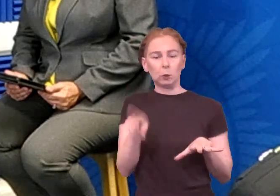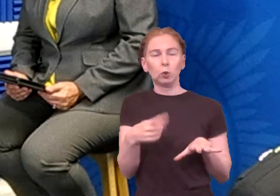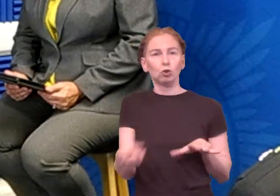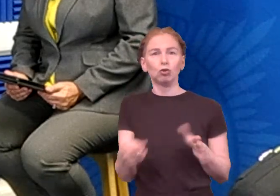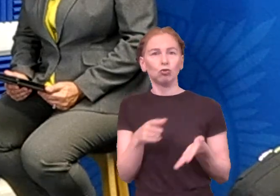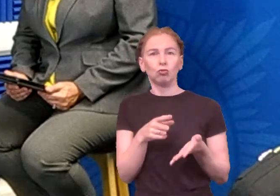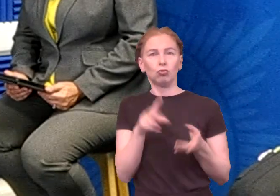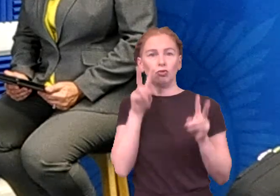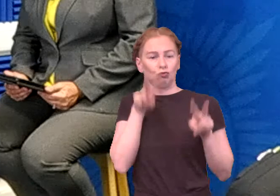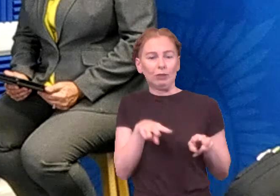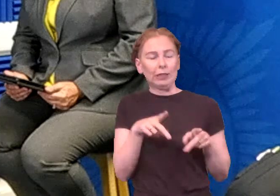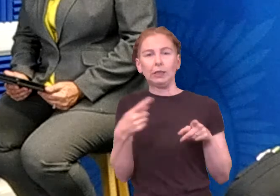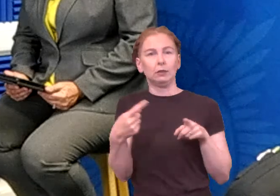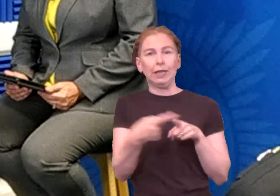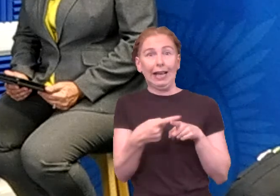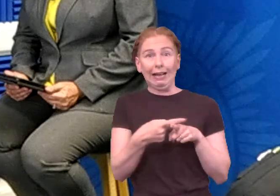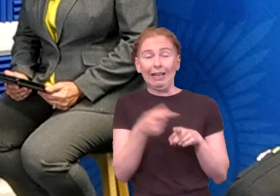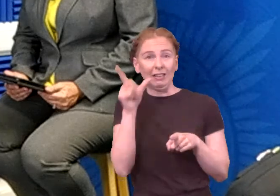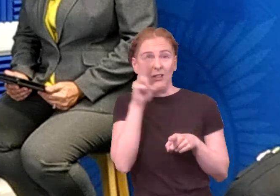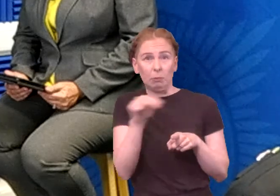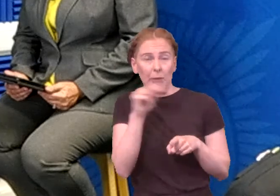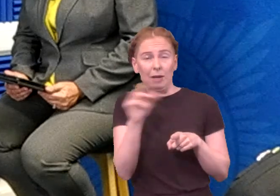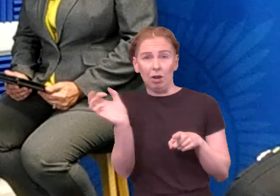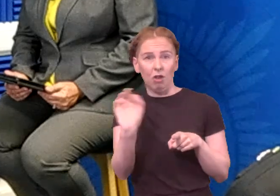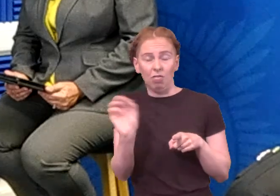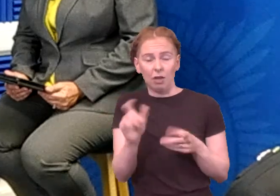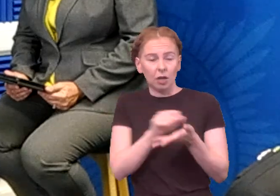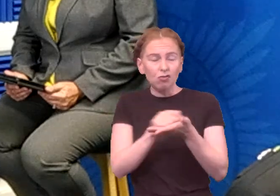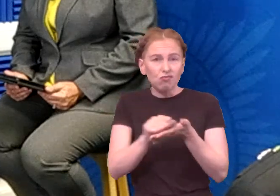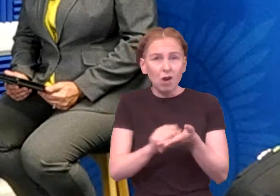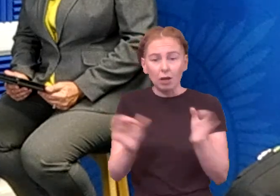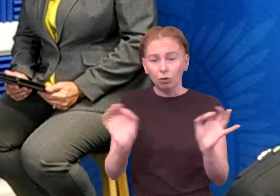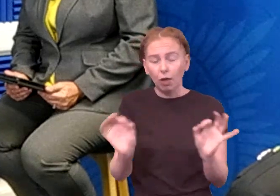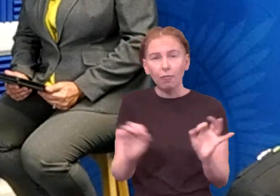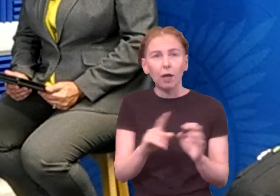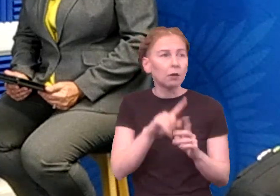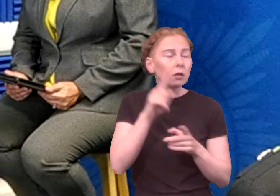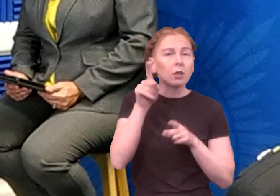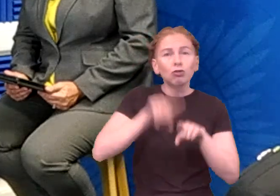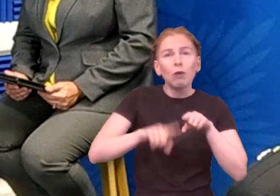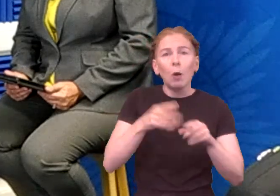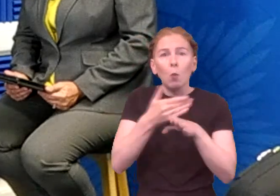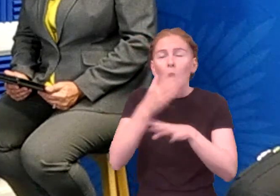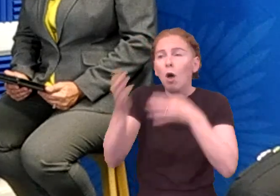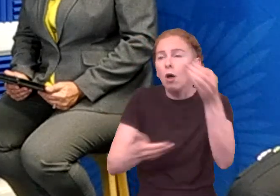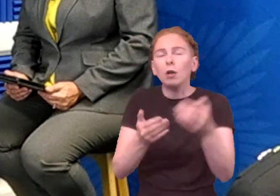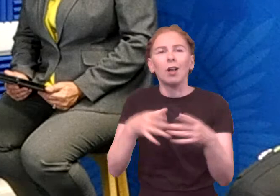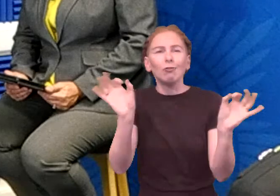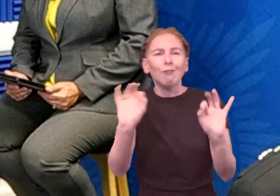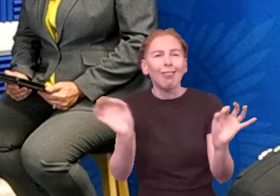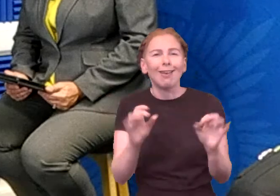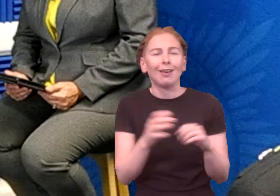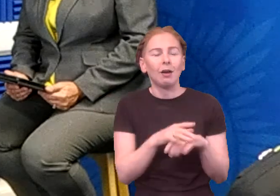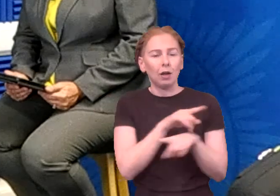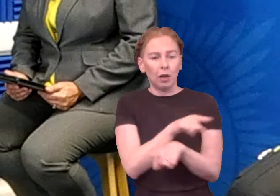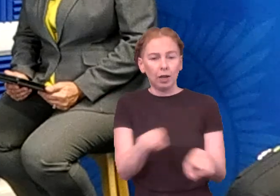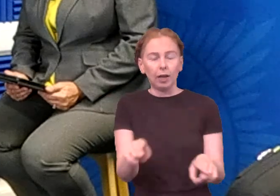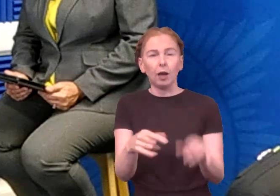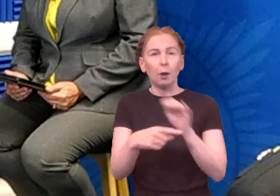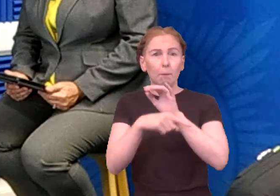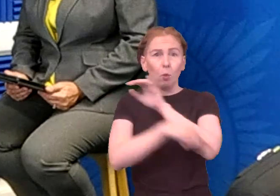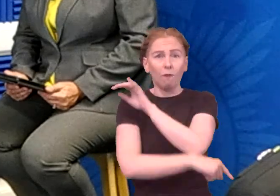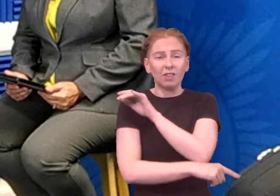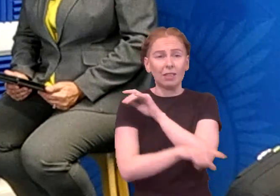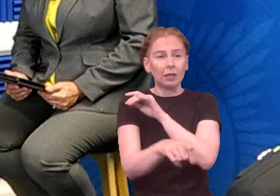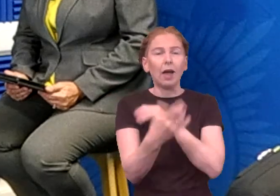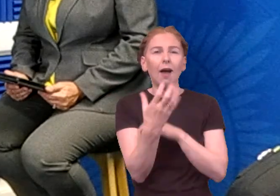no qualifications, house with poverty, 6 siblings in there, and needless to say, he ended up falling into crime